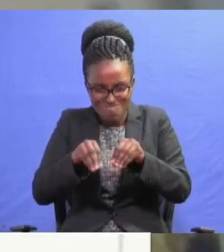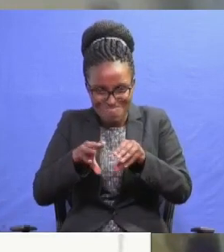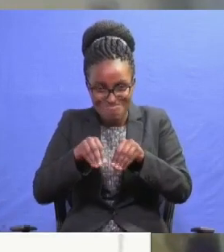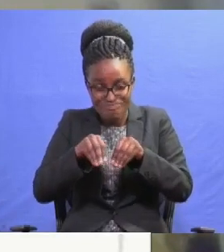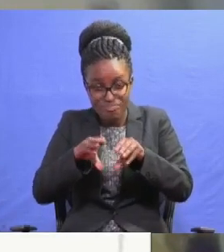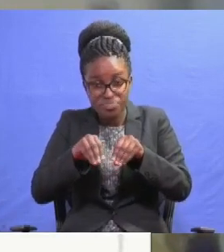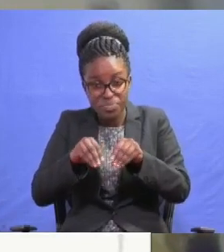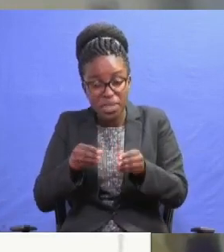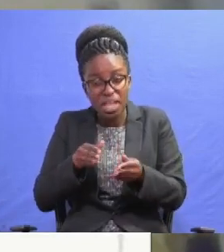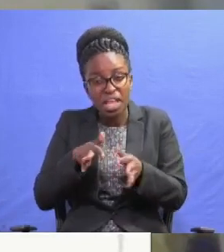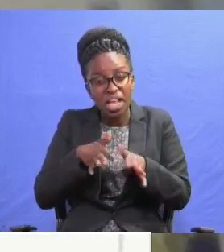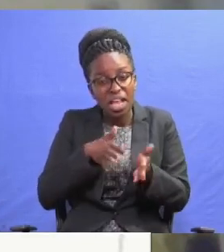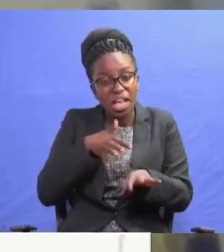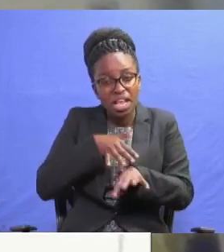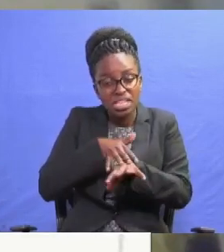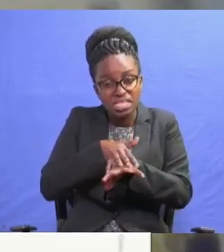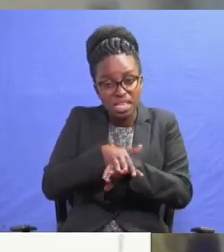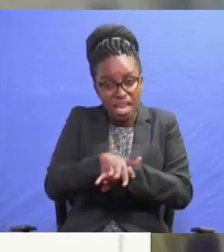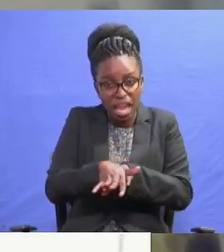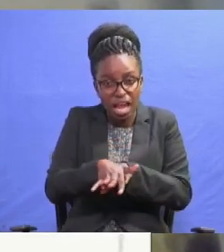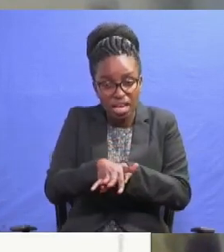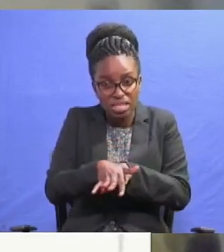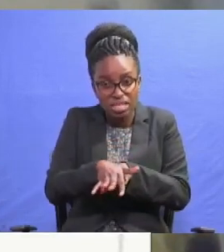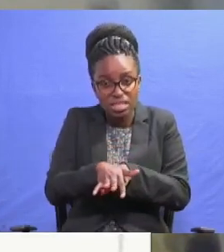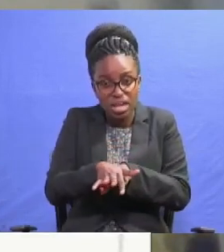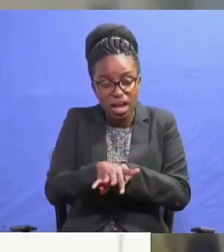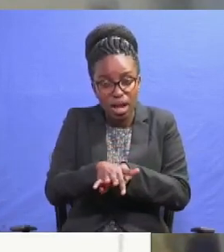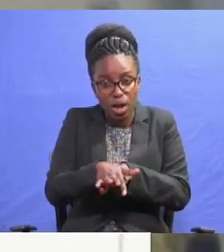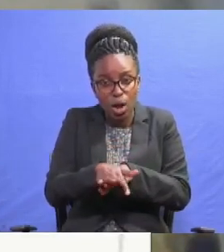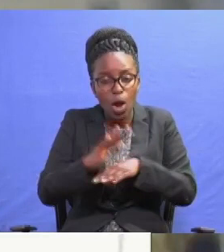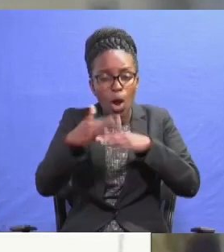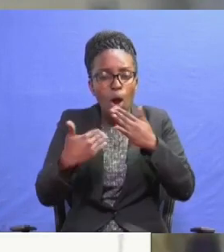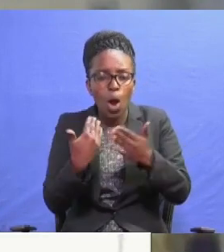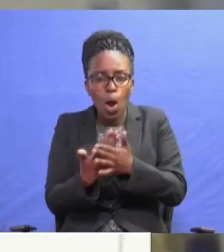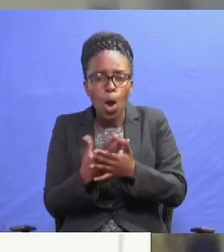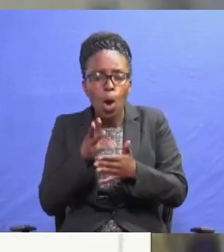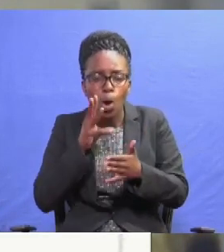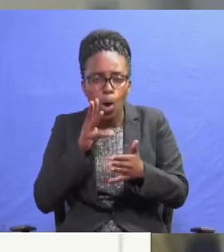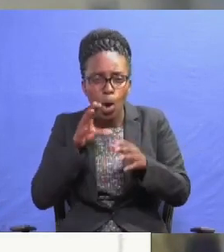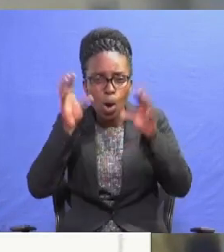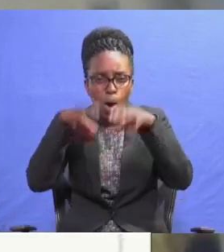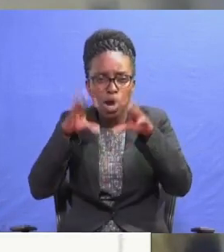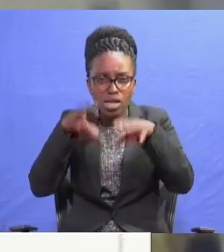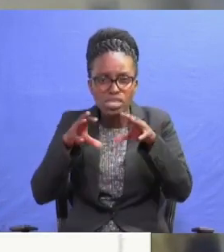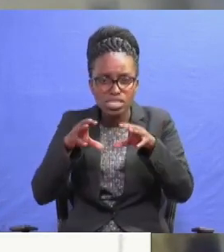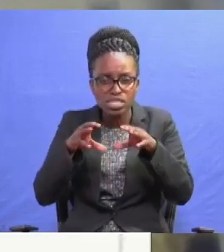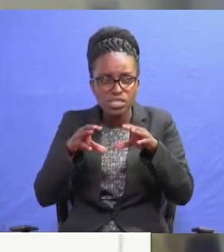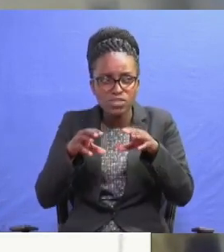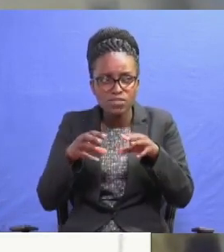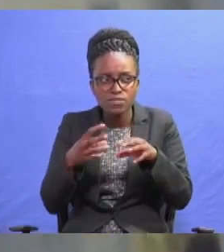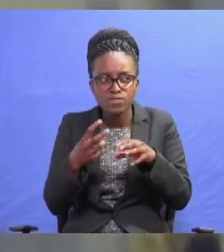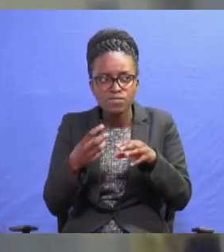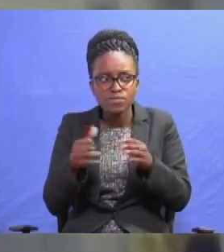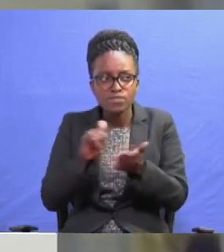mudslides, that all the water resources, or all the rivers are actually dark brown,